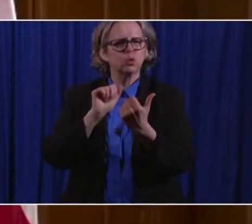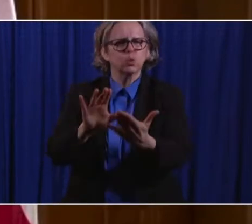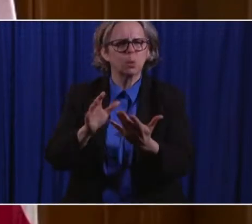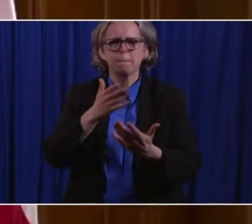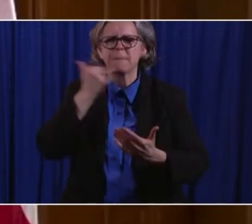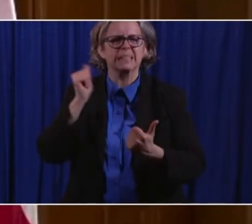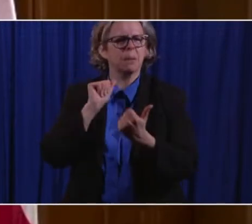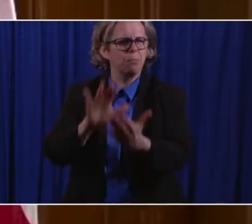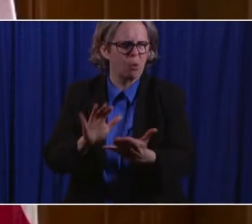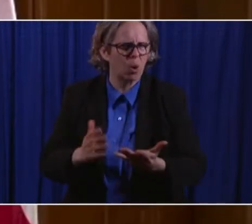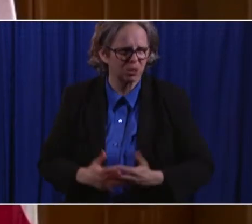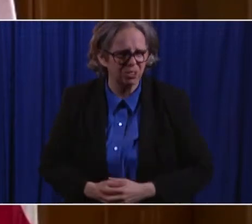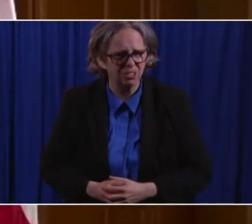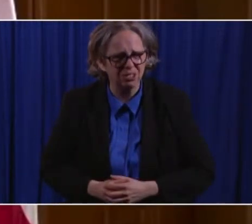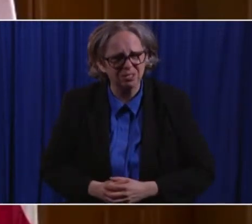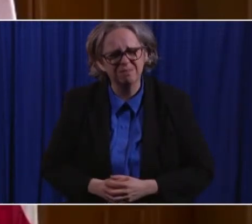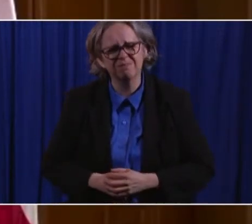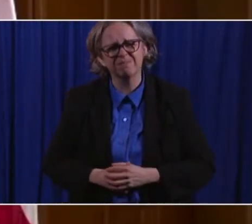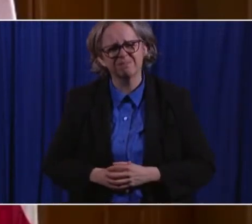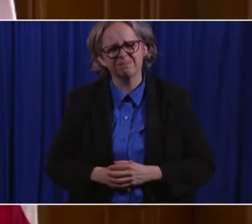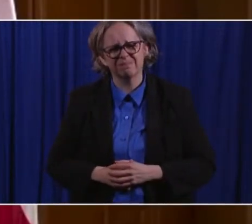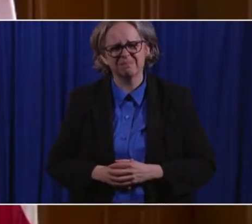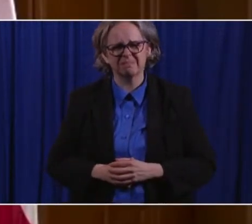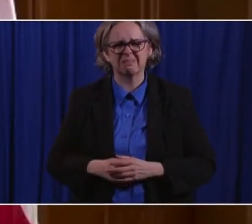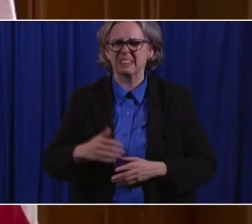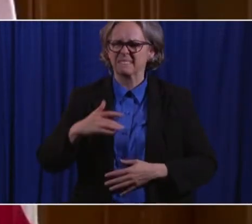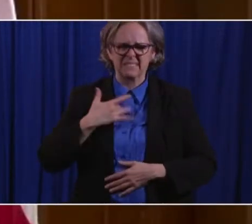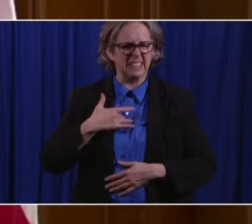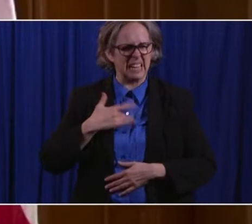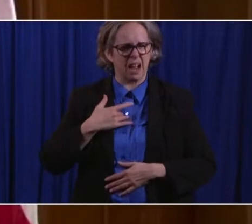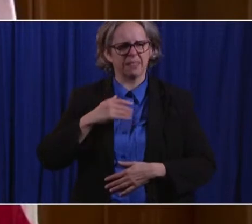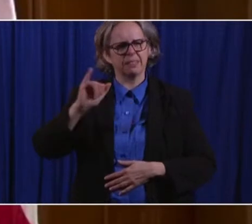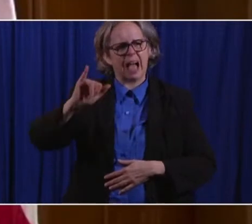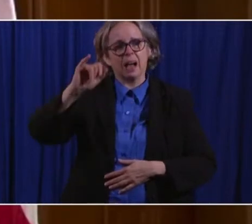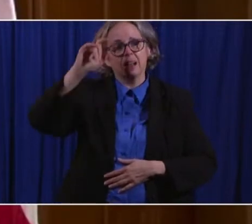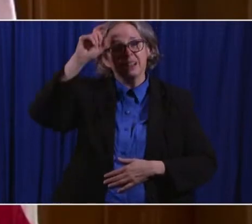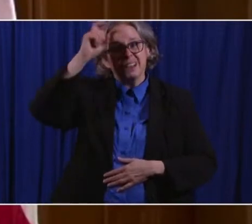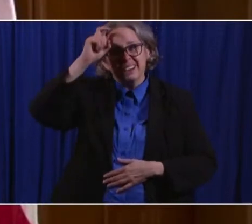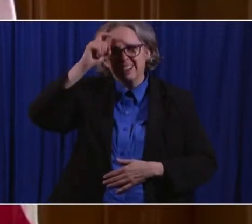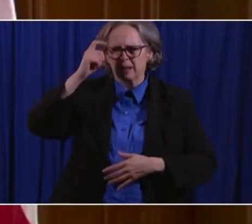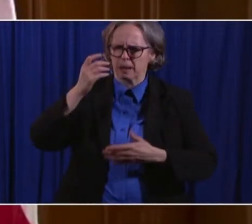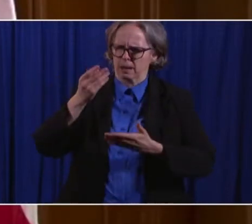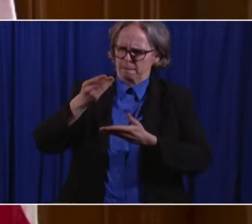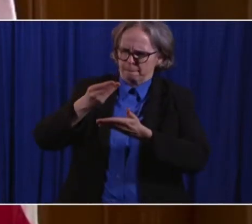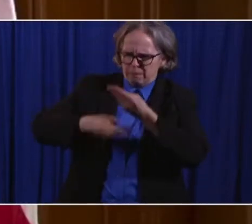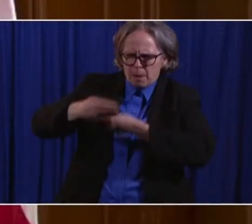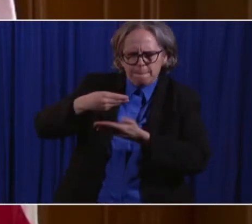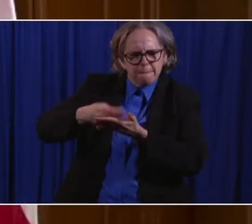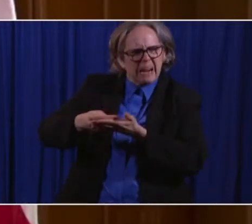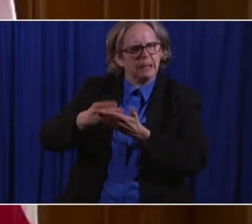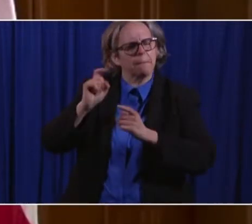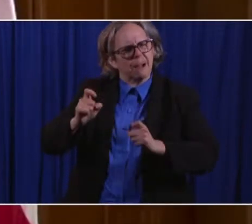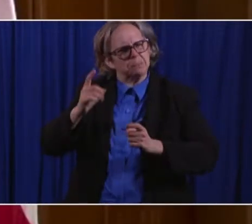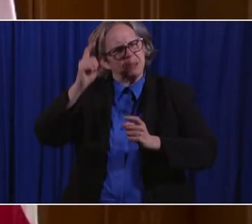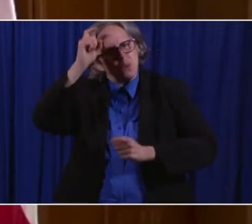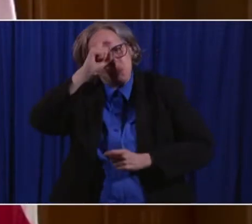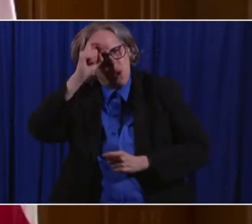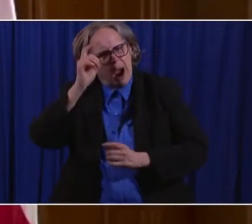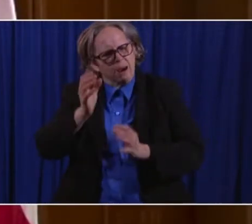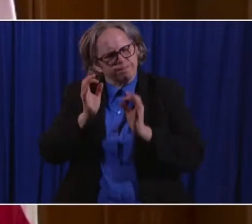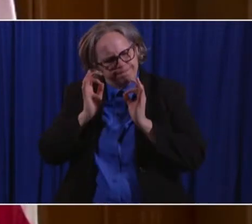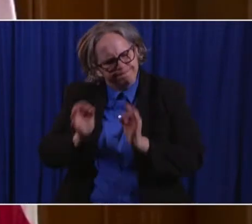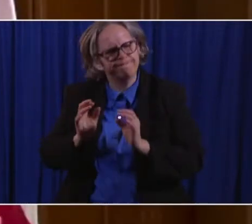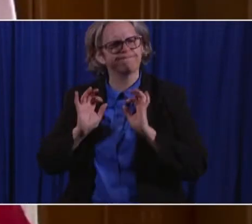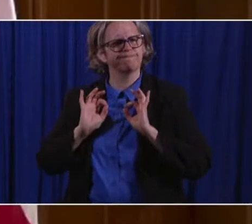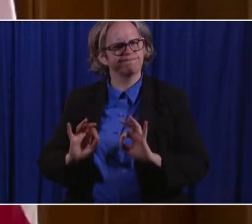and it will put our fiscal house in much better order. It will allow us to go into any kind